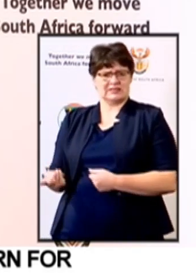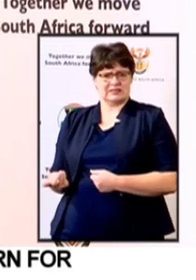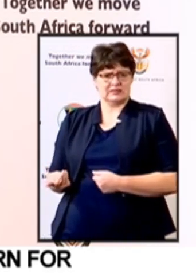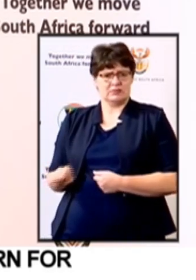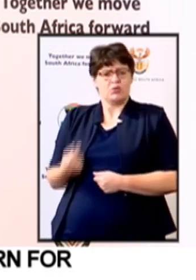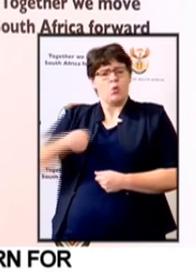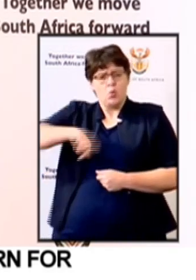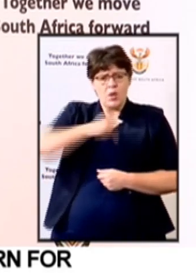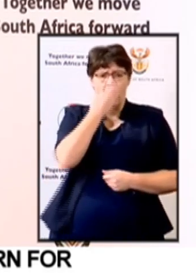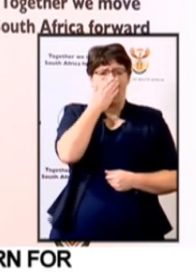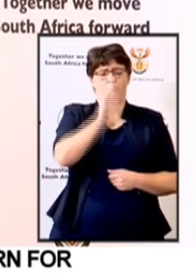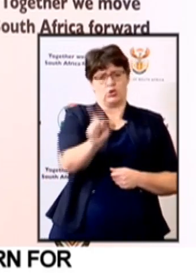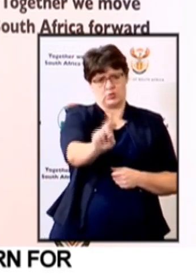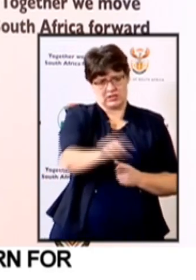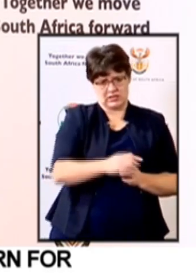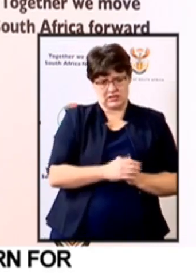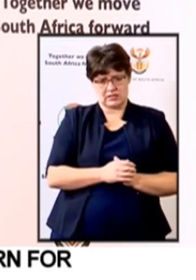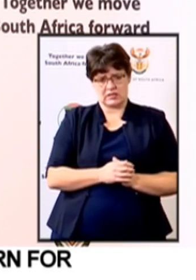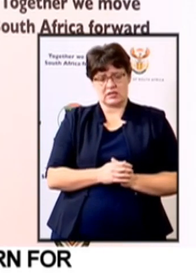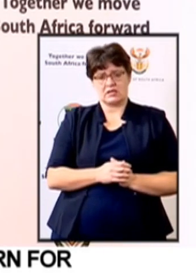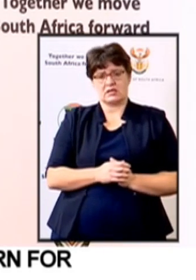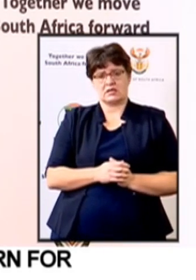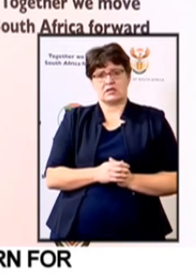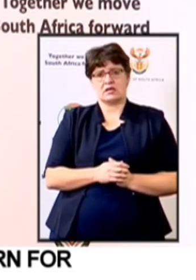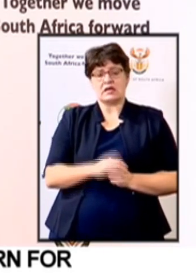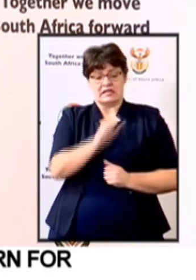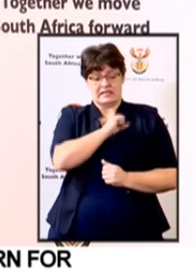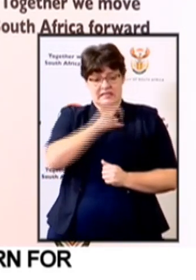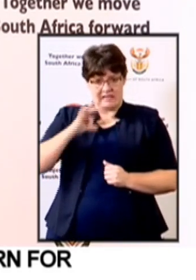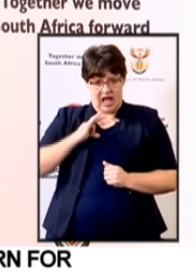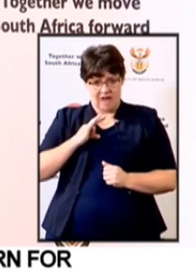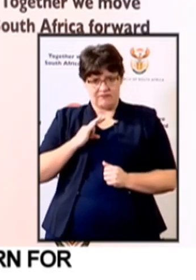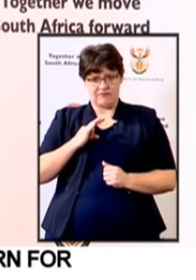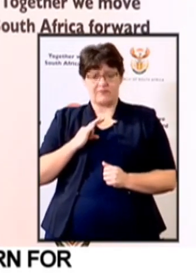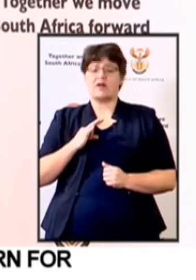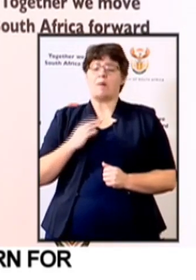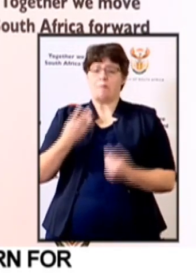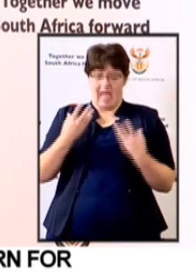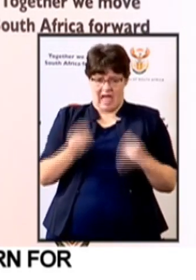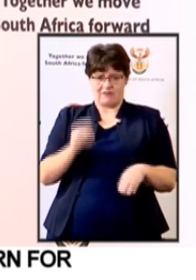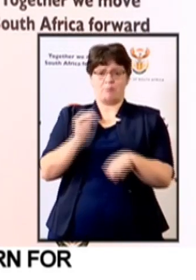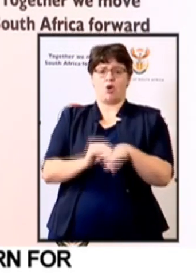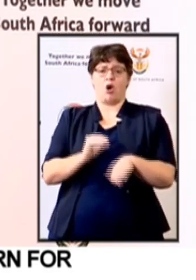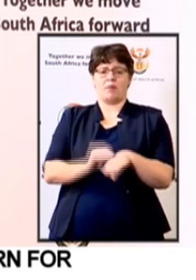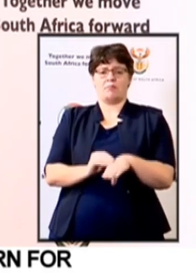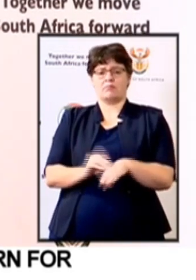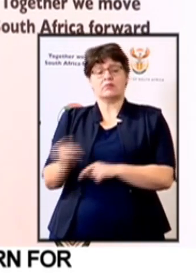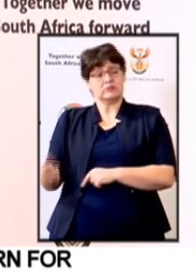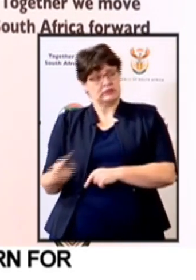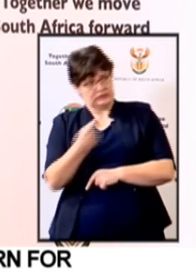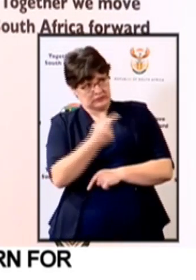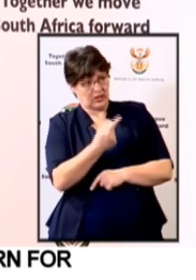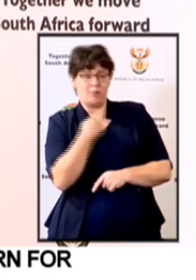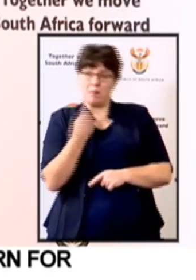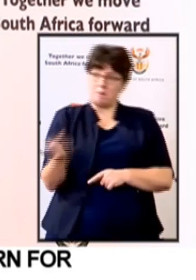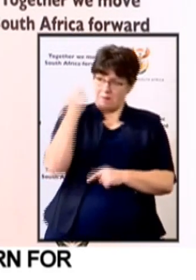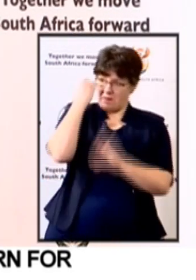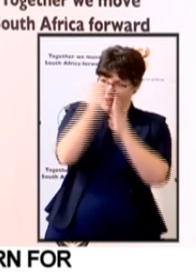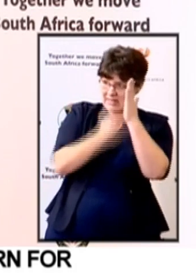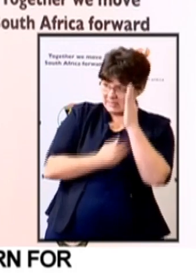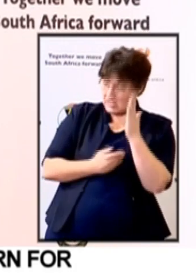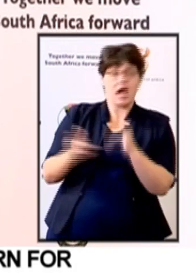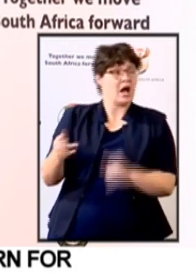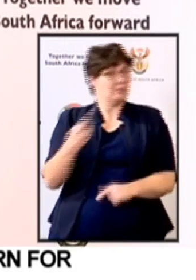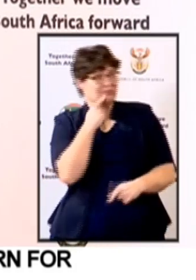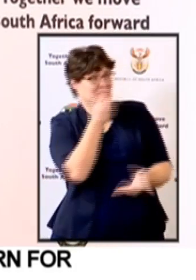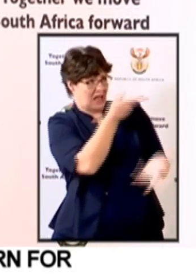is that employees who have personal circumstances, discuss your personal circumstances. If you are in the list of employees who must